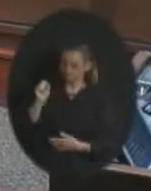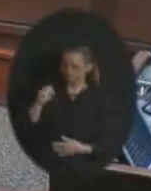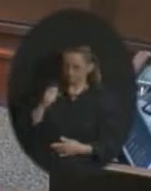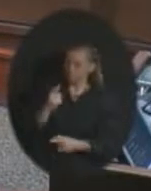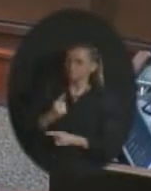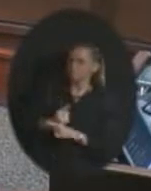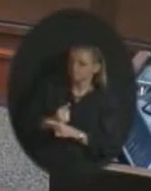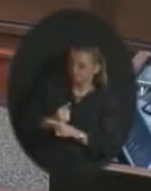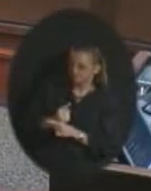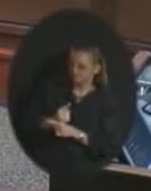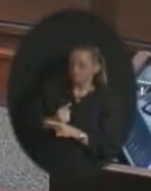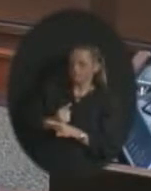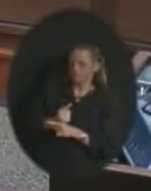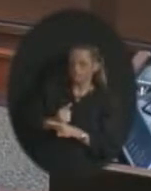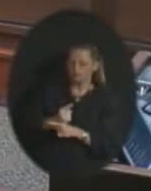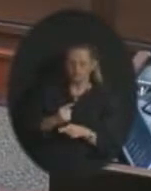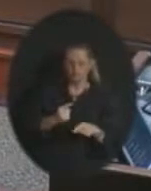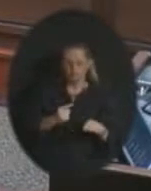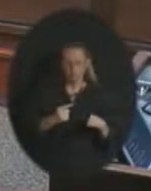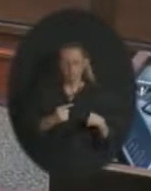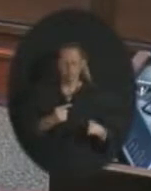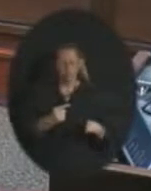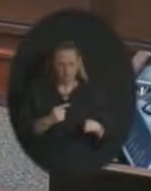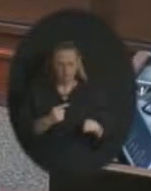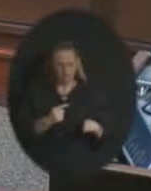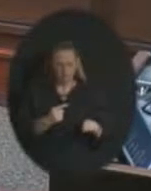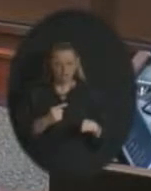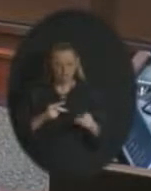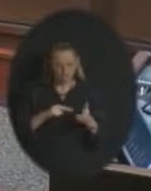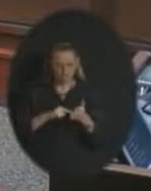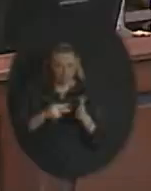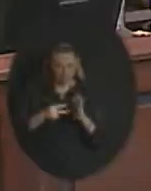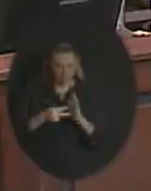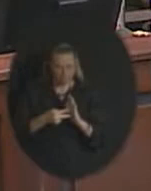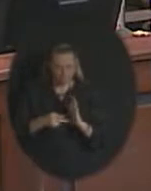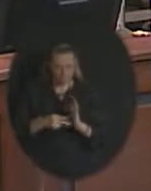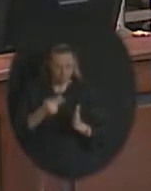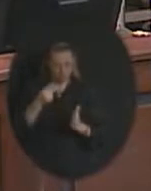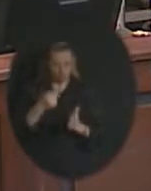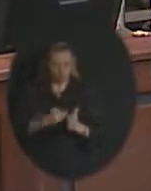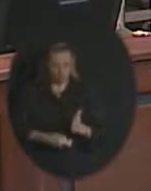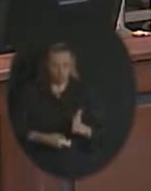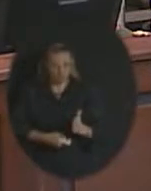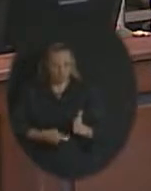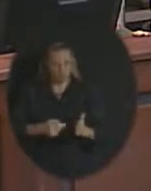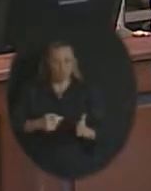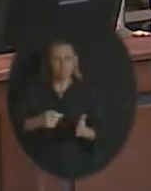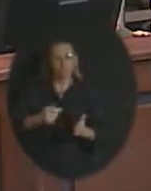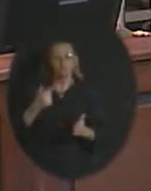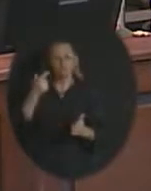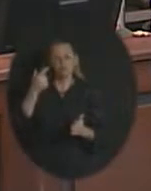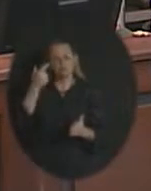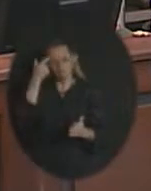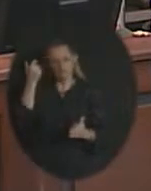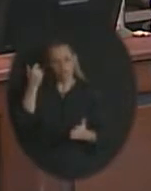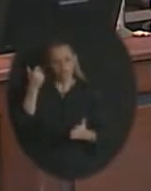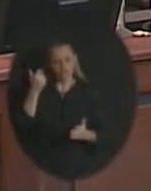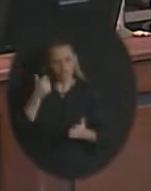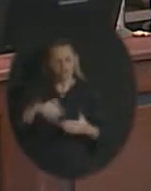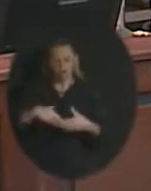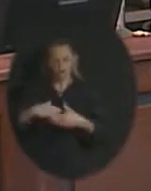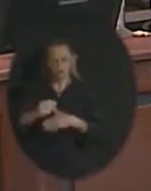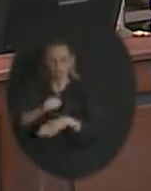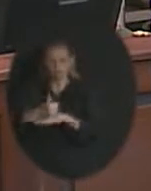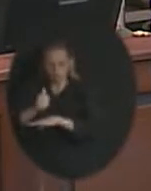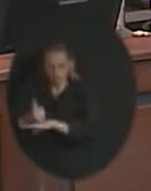Is there not double the cost? Because wouldn't you have to set up outside? But if you're making